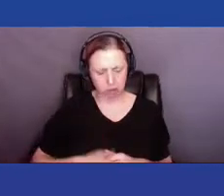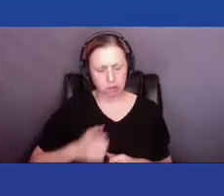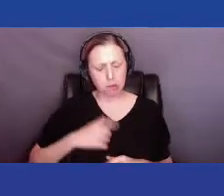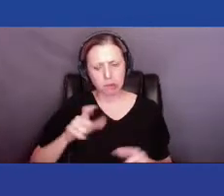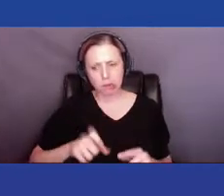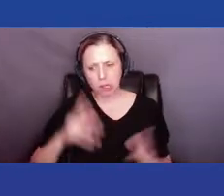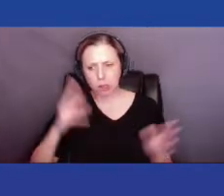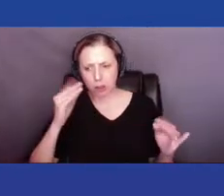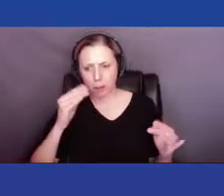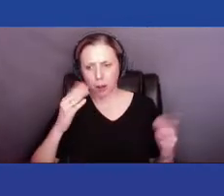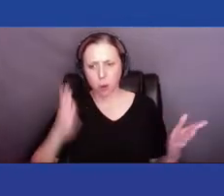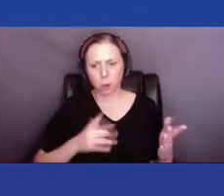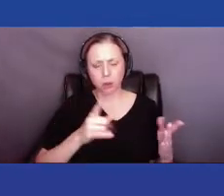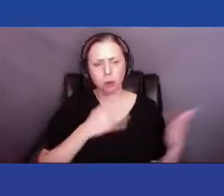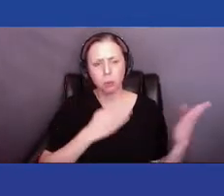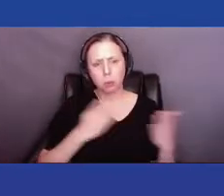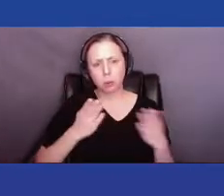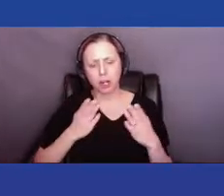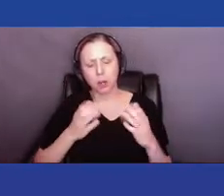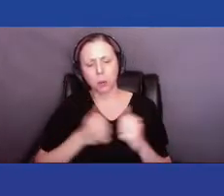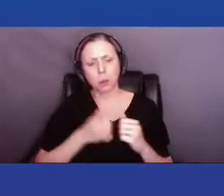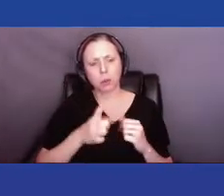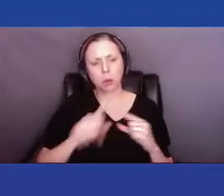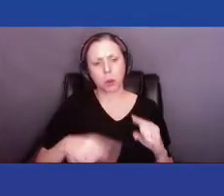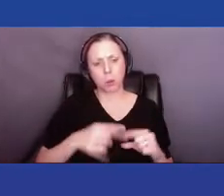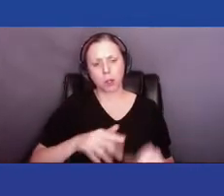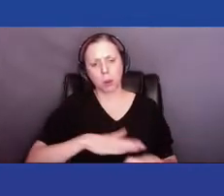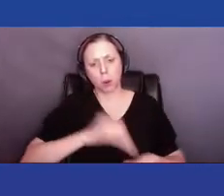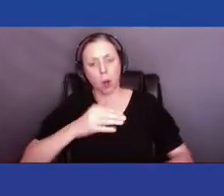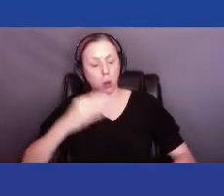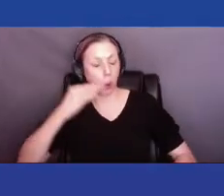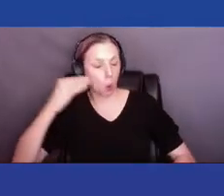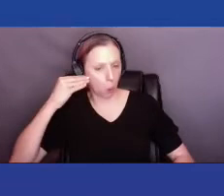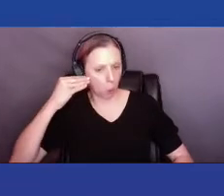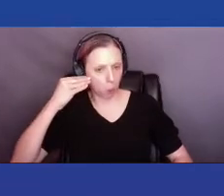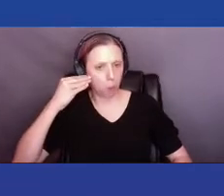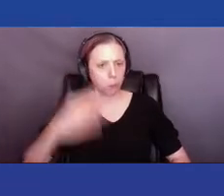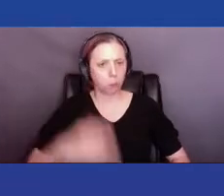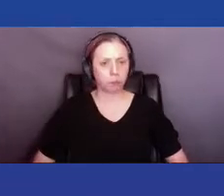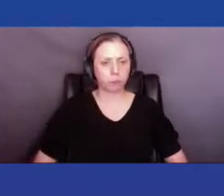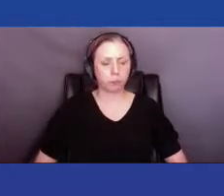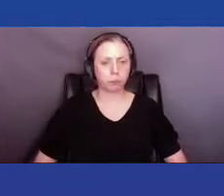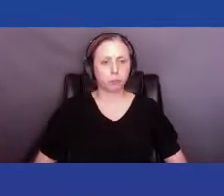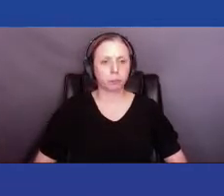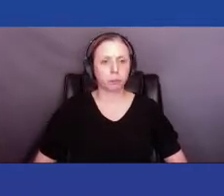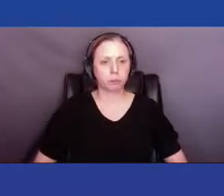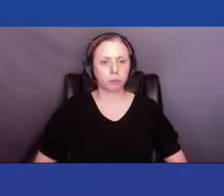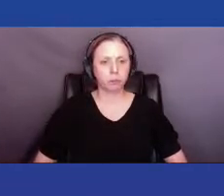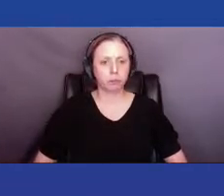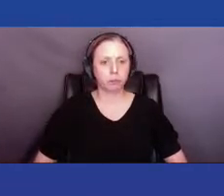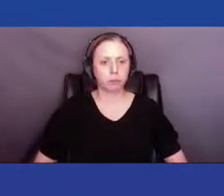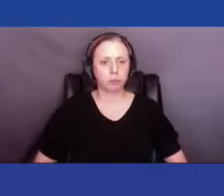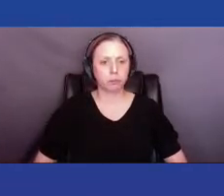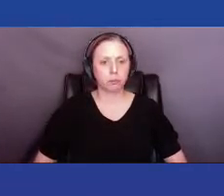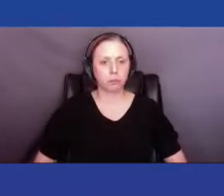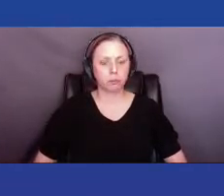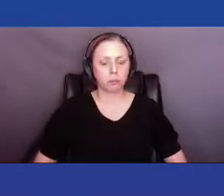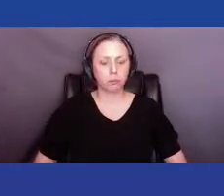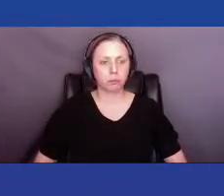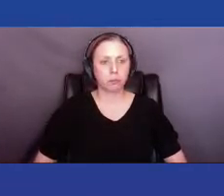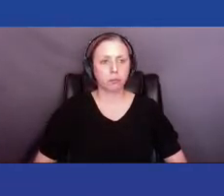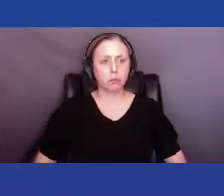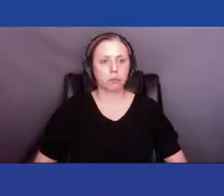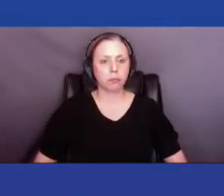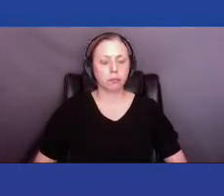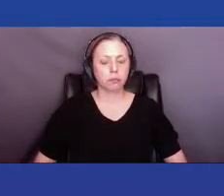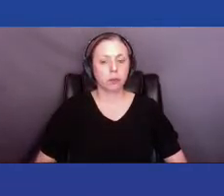you bring with you when you are called home? Next slide. So in the next few slides, you'll